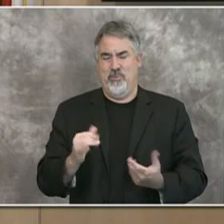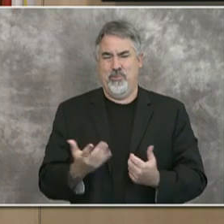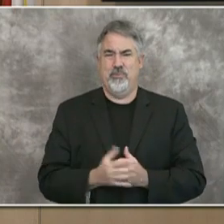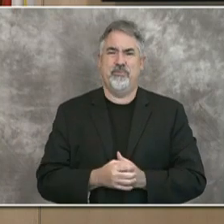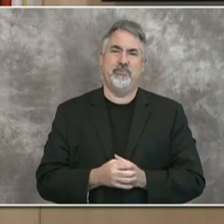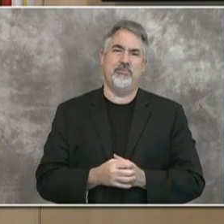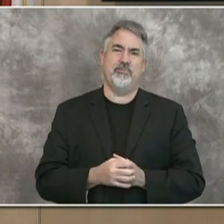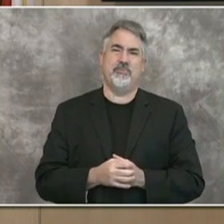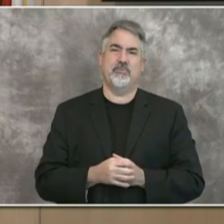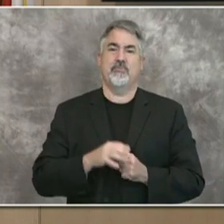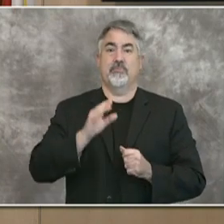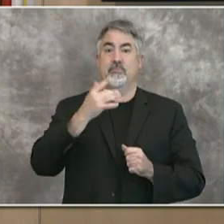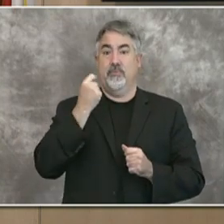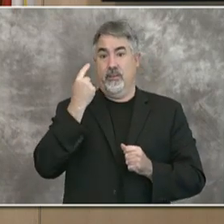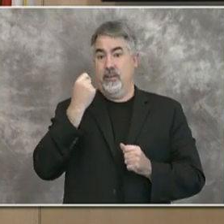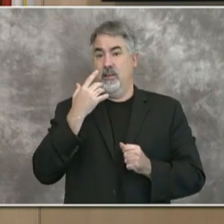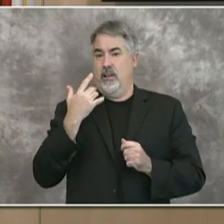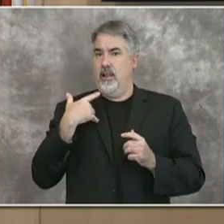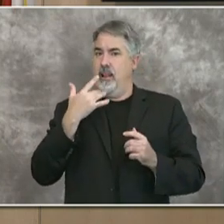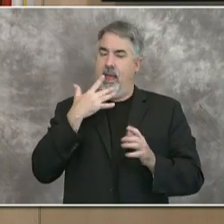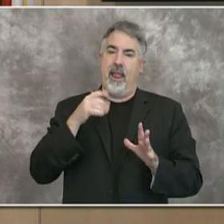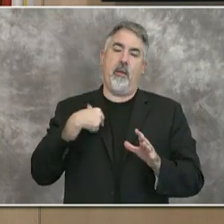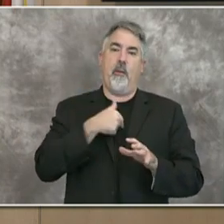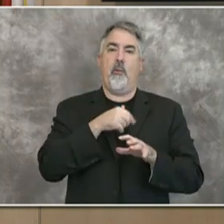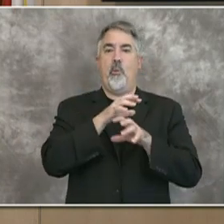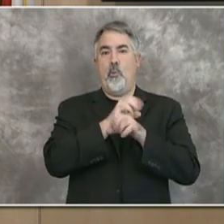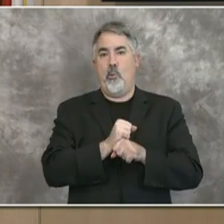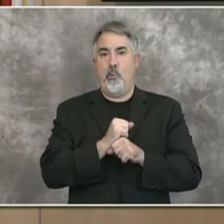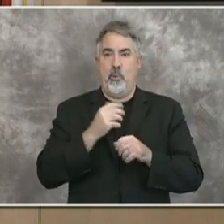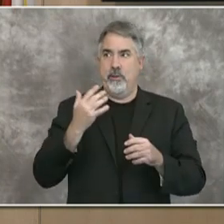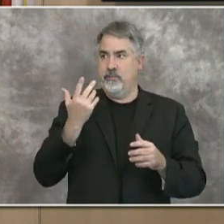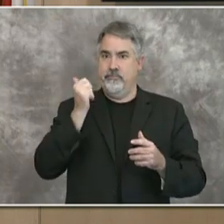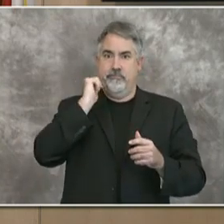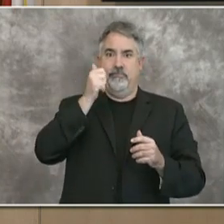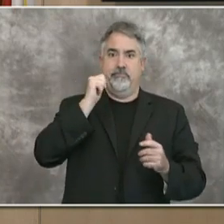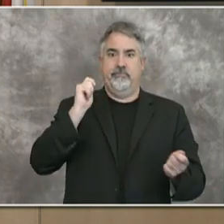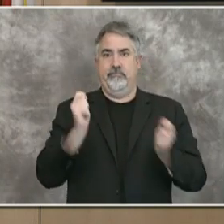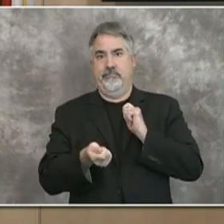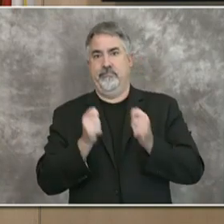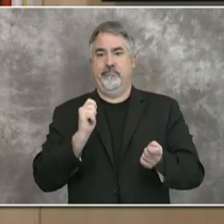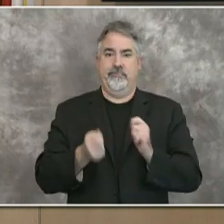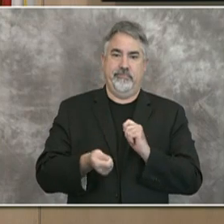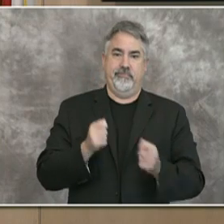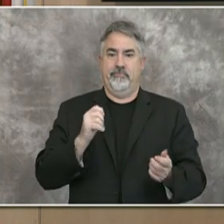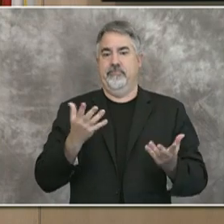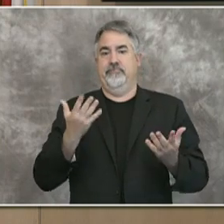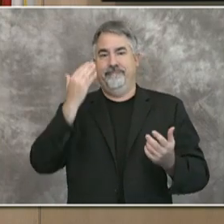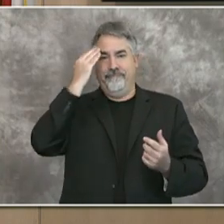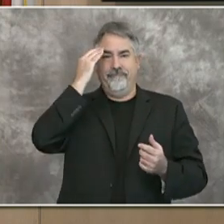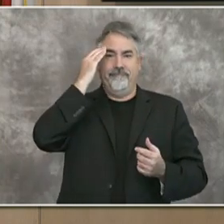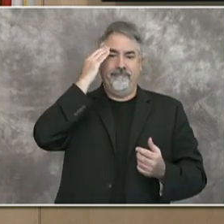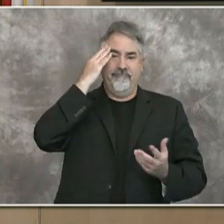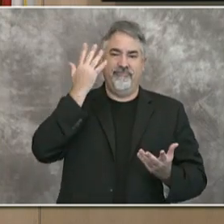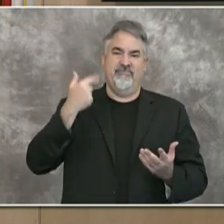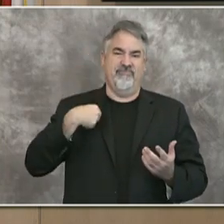Fortunately, we've gotten used to this new normal the last few weeks, and it shouldn't pose a great challenge for most of